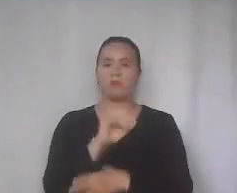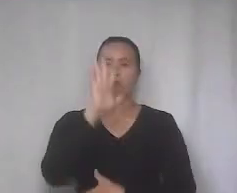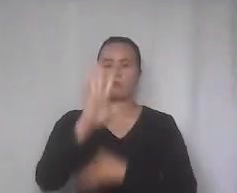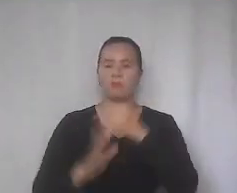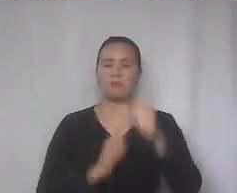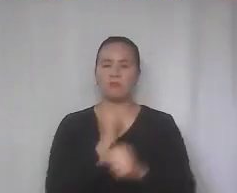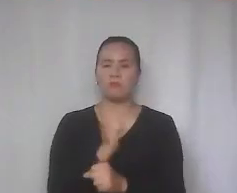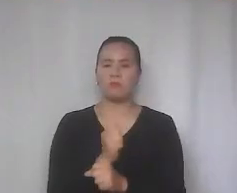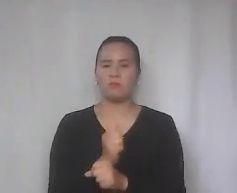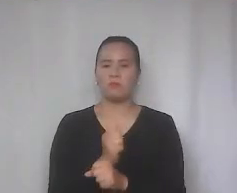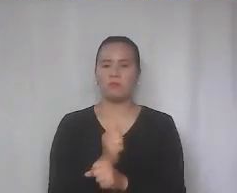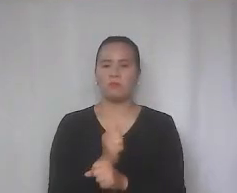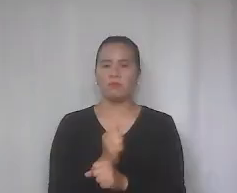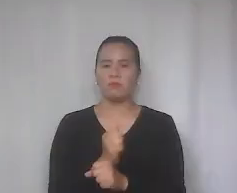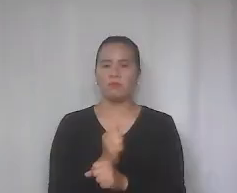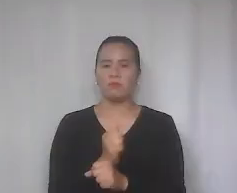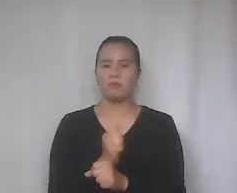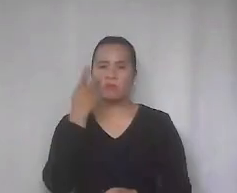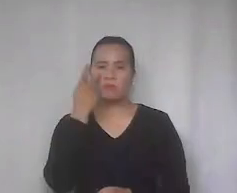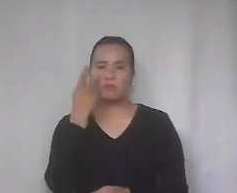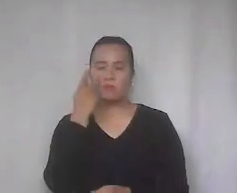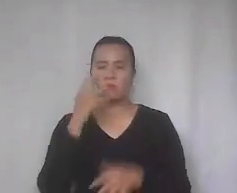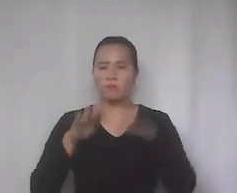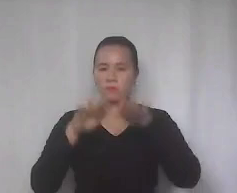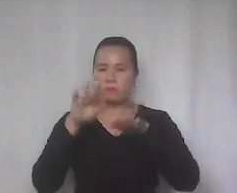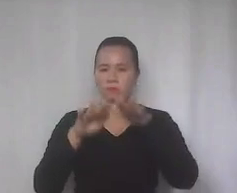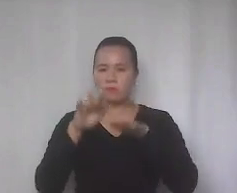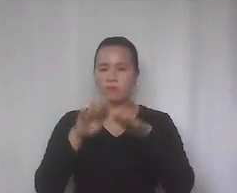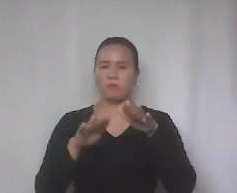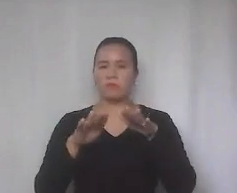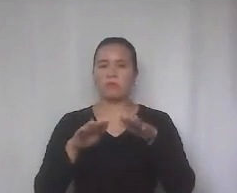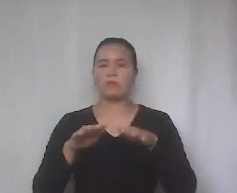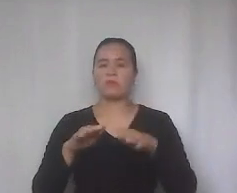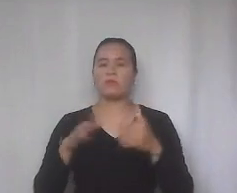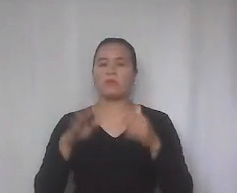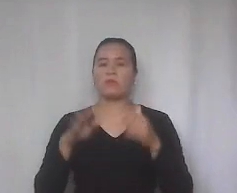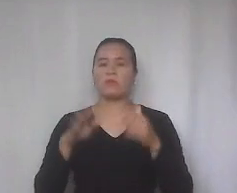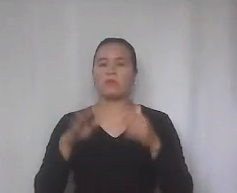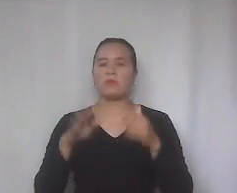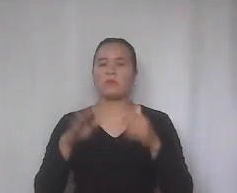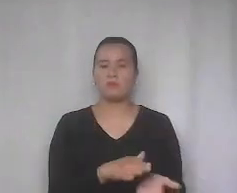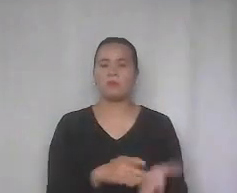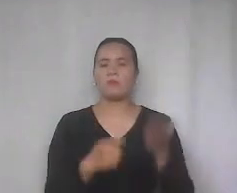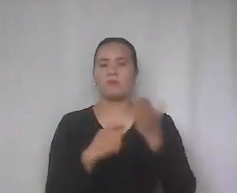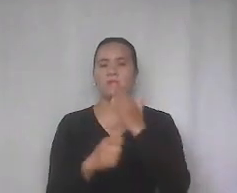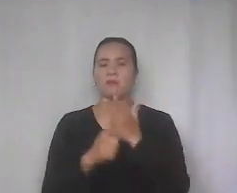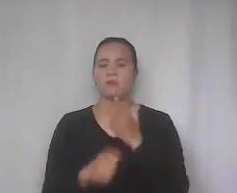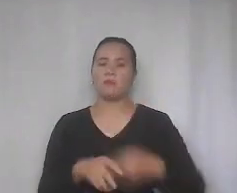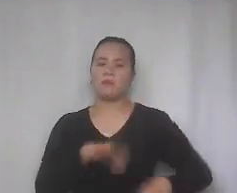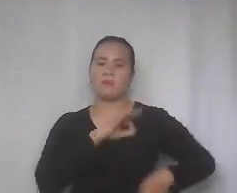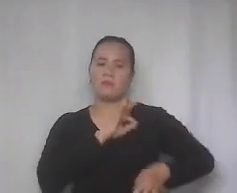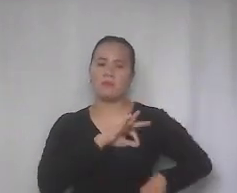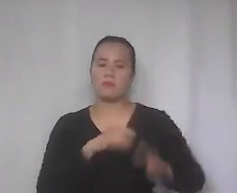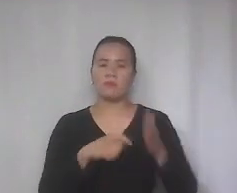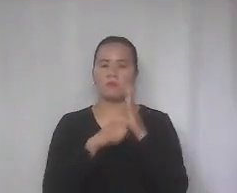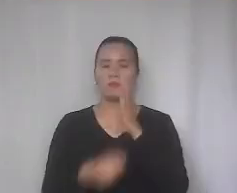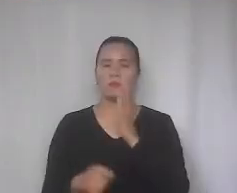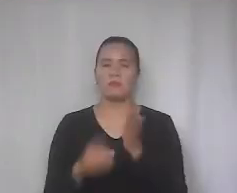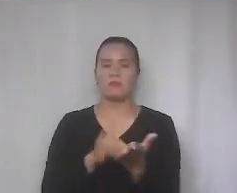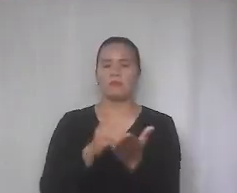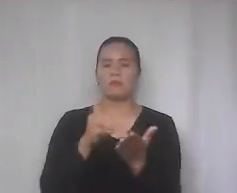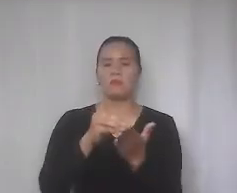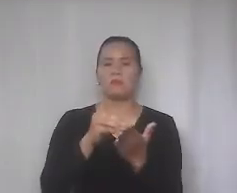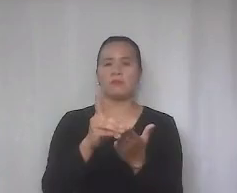scale accessible and affordable technology, we're investing in skilling opportunities and talent development, and doubling down on